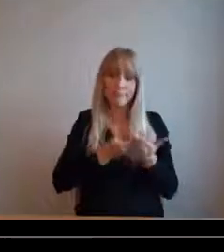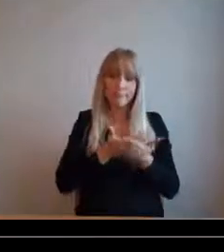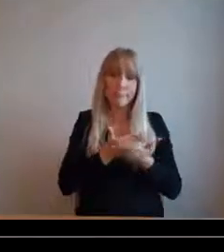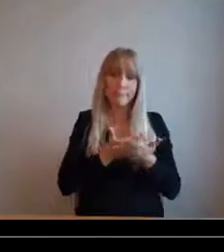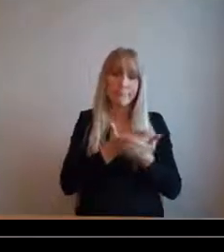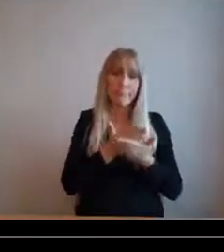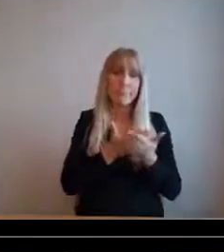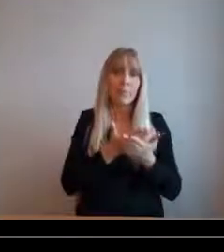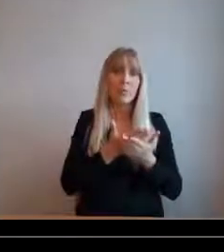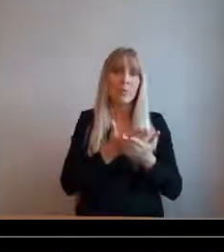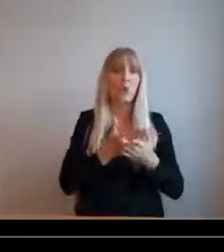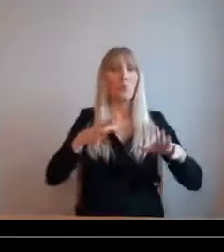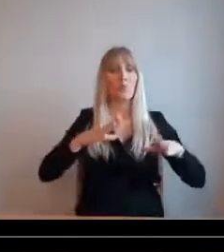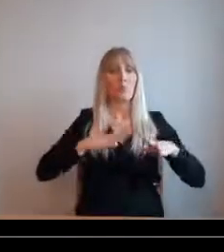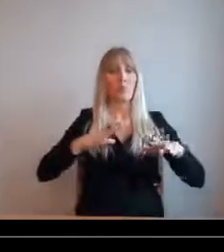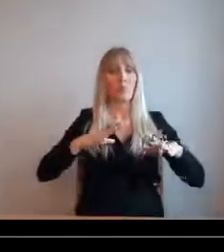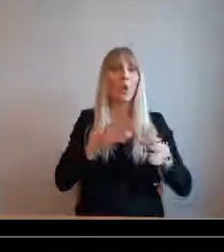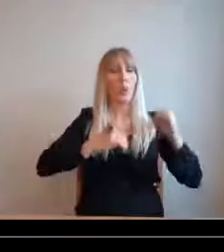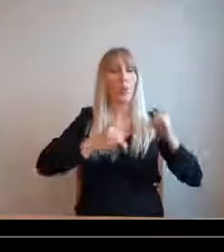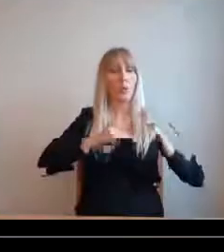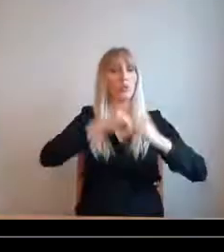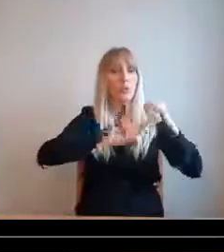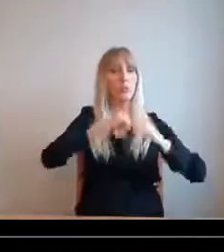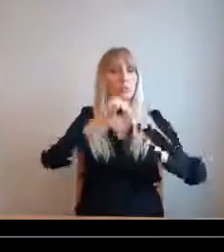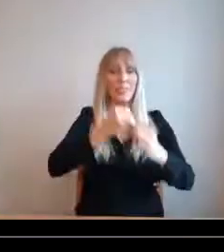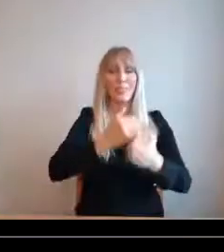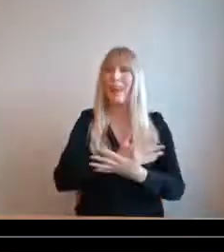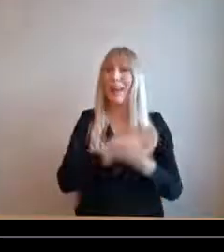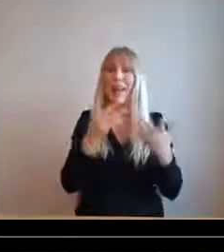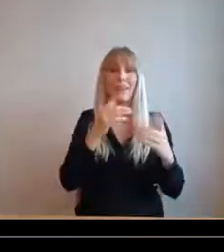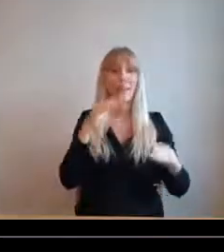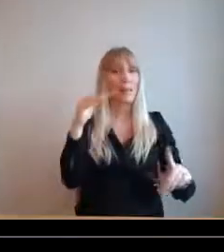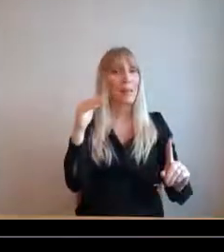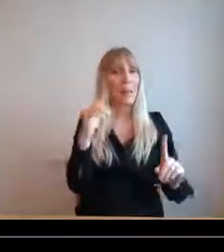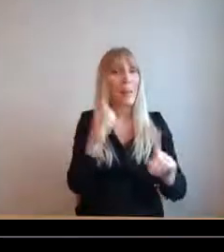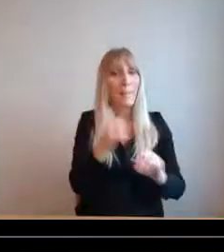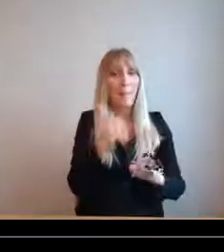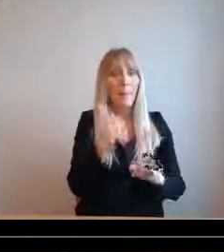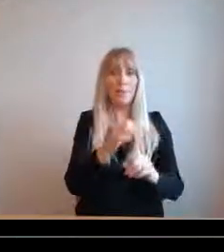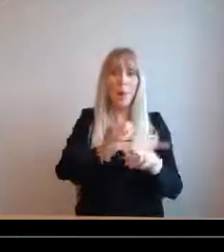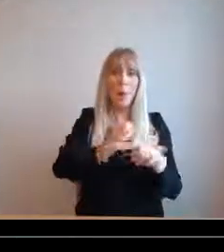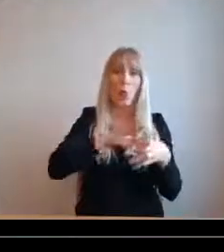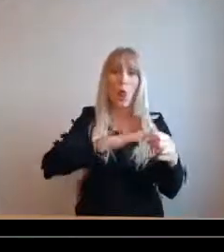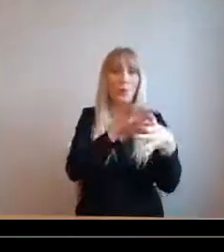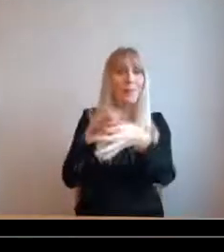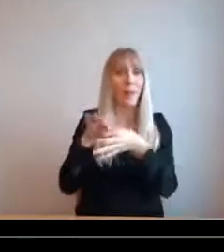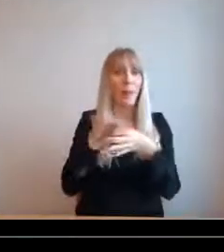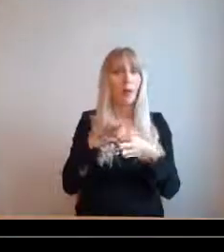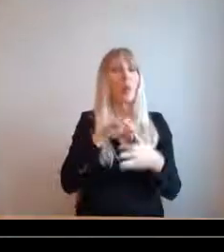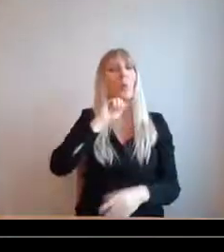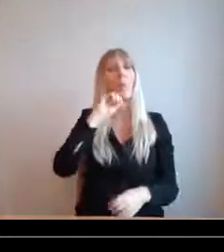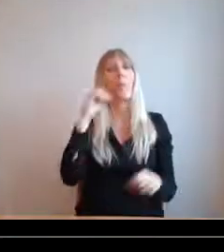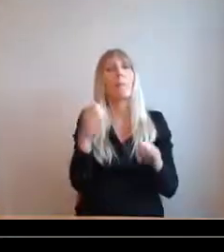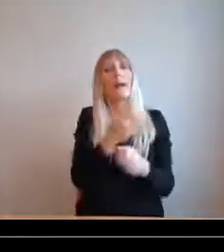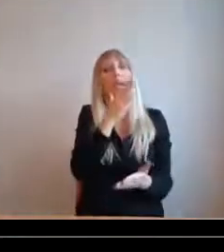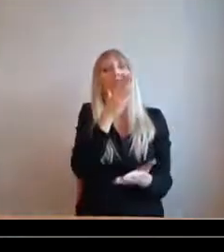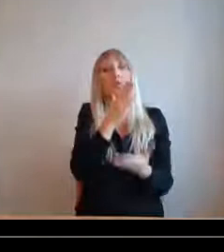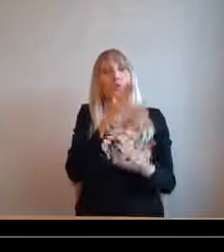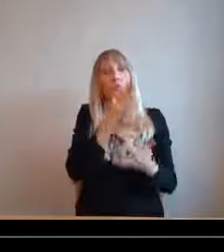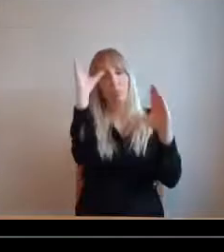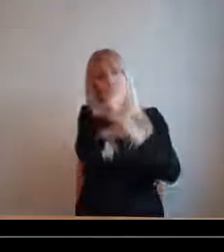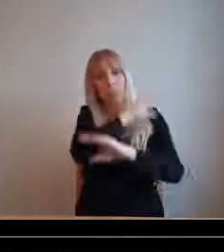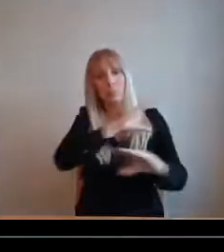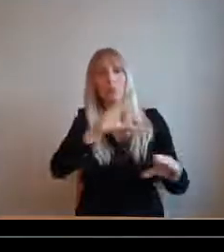be the construction phase of this scheme, any impacts on the local network, we will make sure that they are communicated